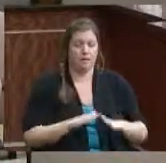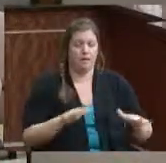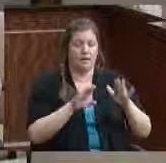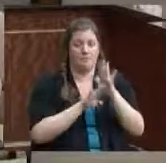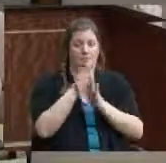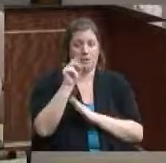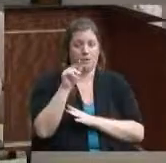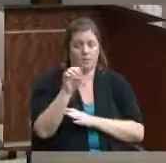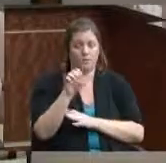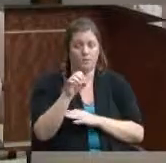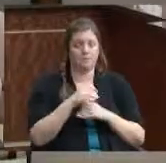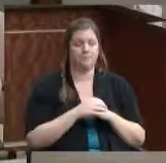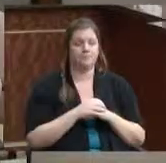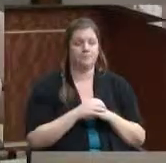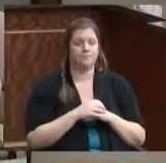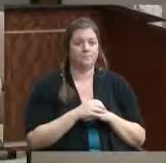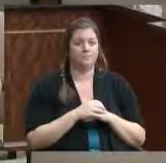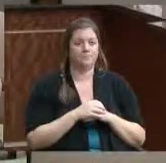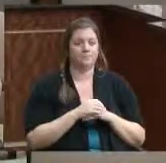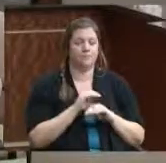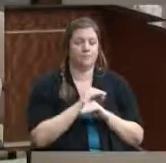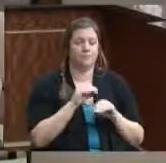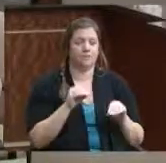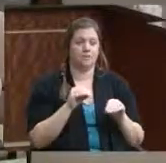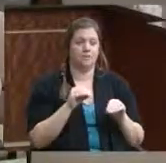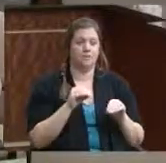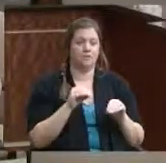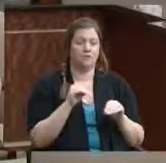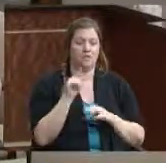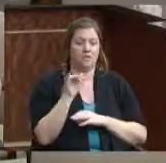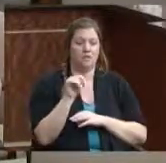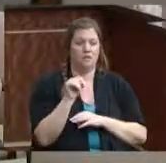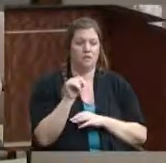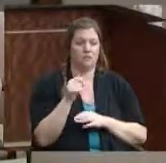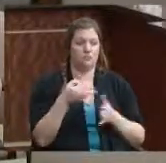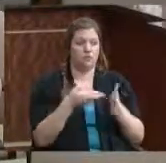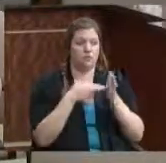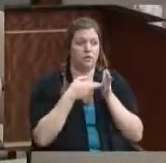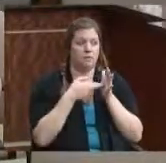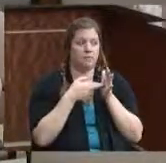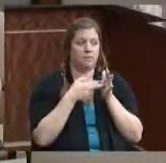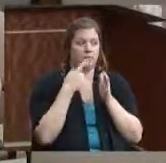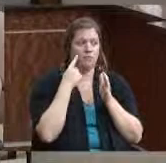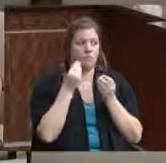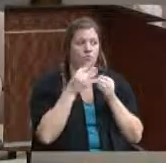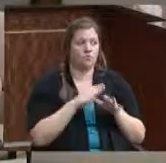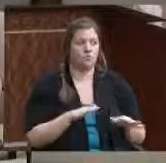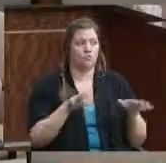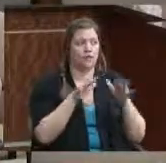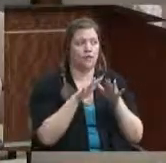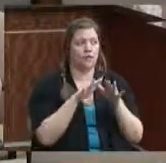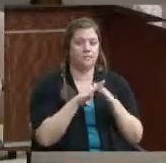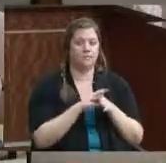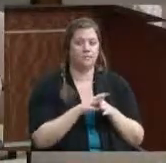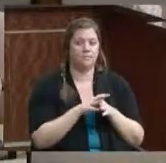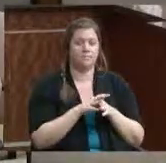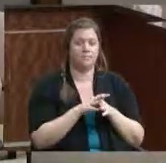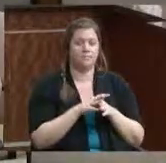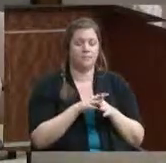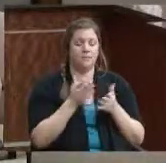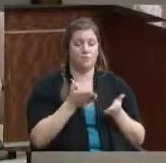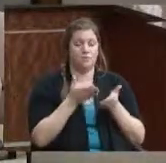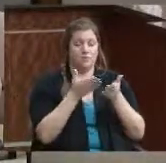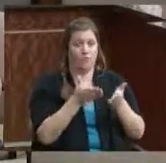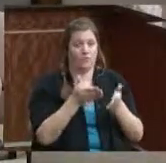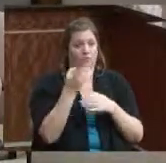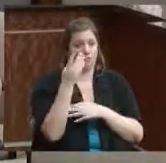Code. It amends non-residential lot requirements for ground-mounted solar arrays. This